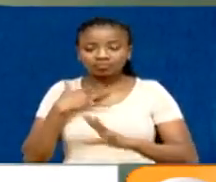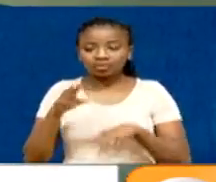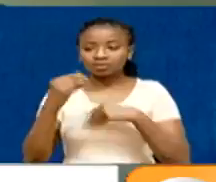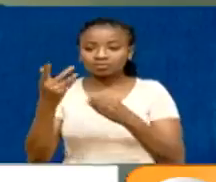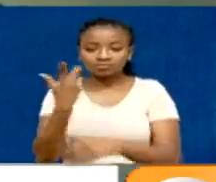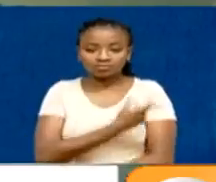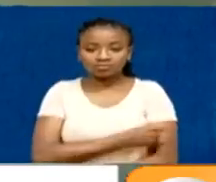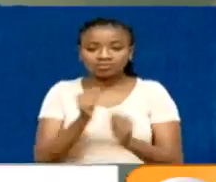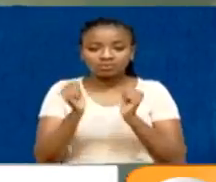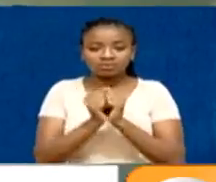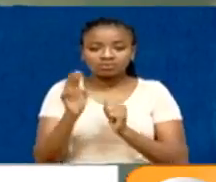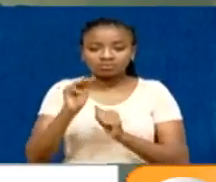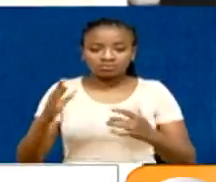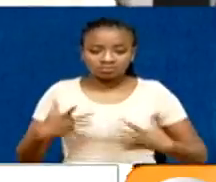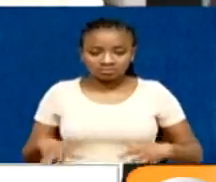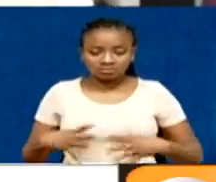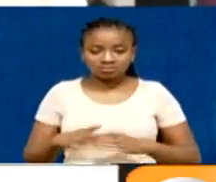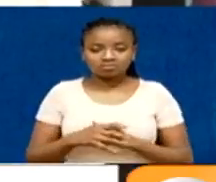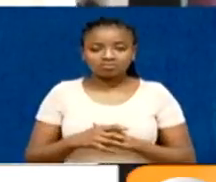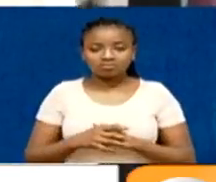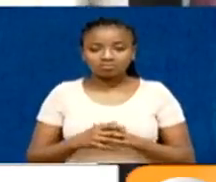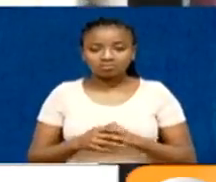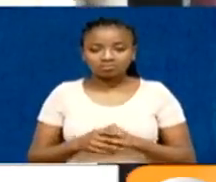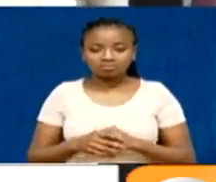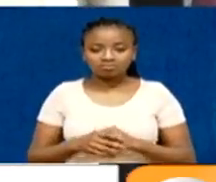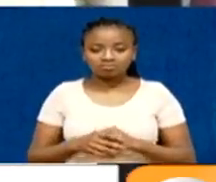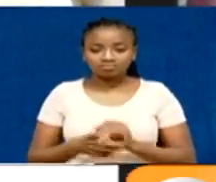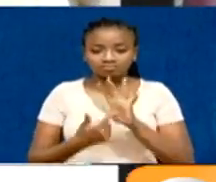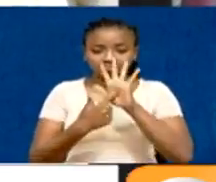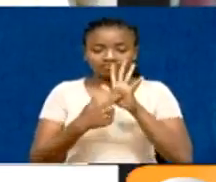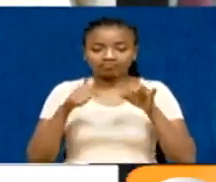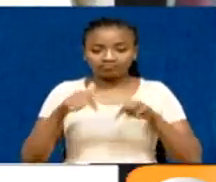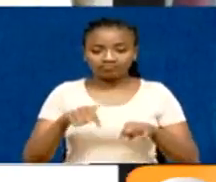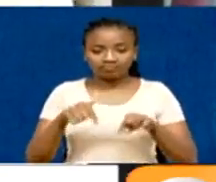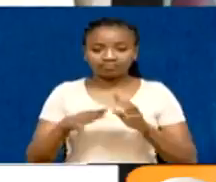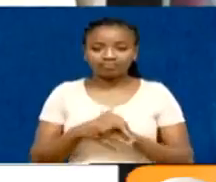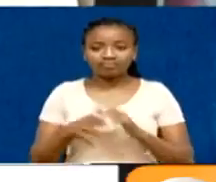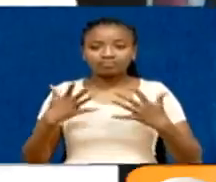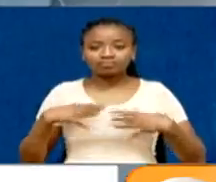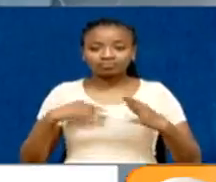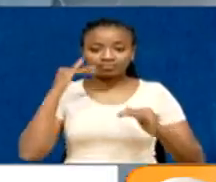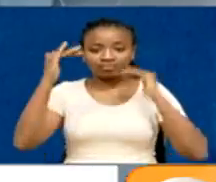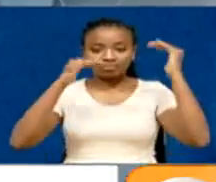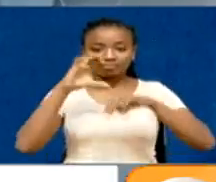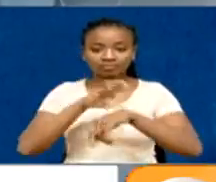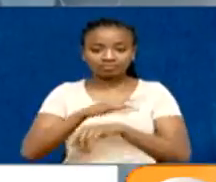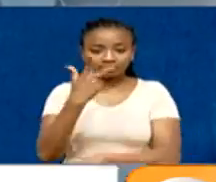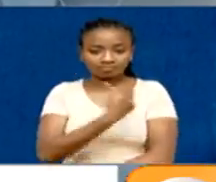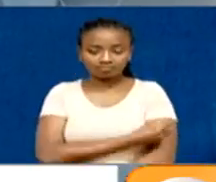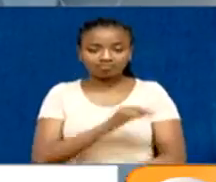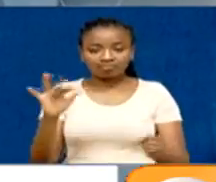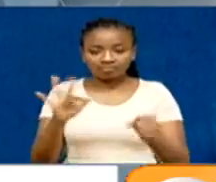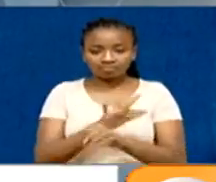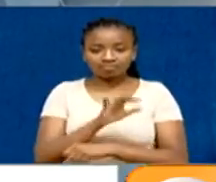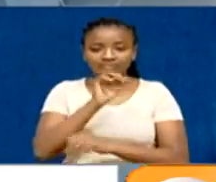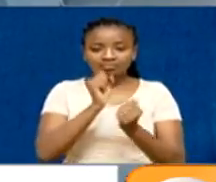10 million people by end of December. At the moment, the proportion of adults fully vaccinated is